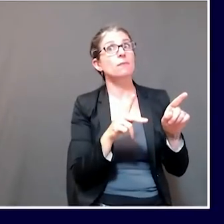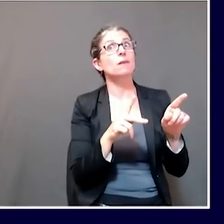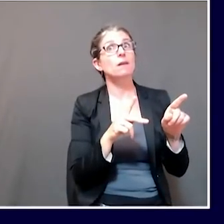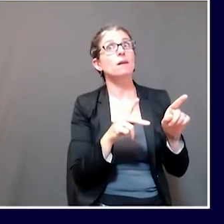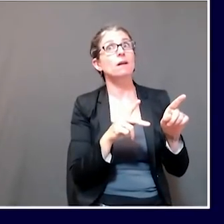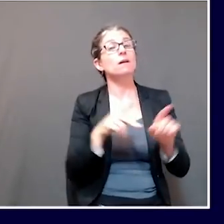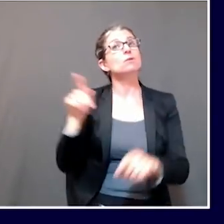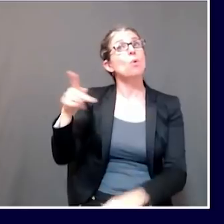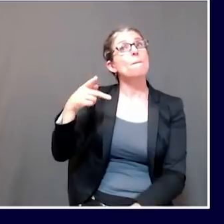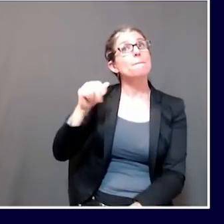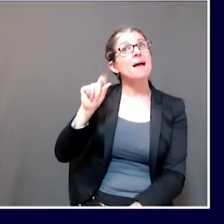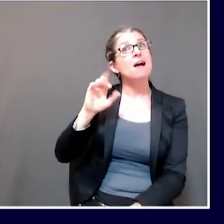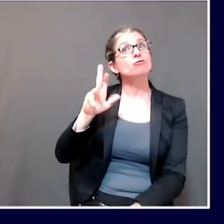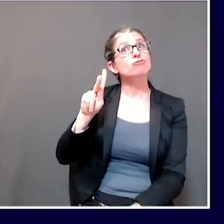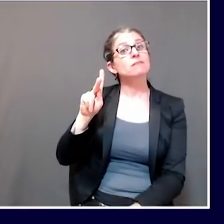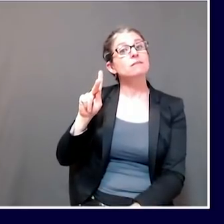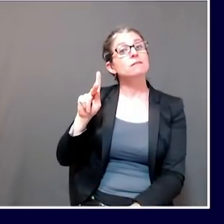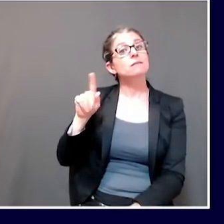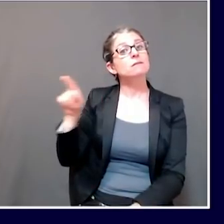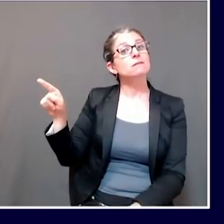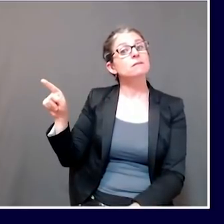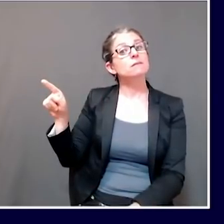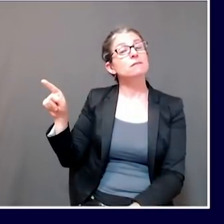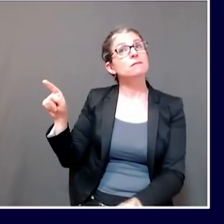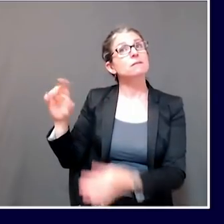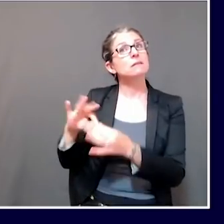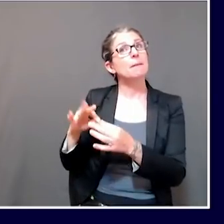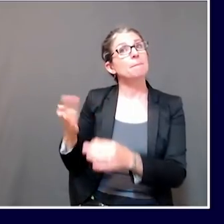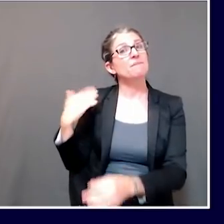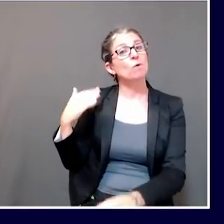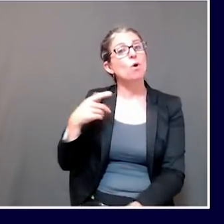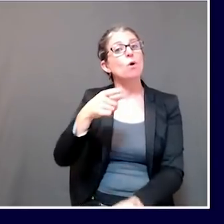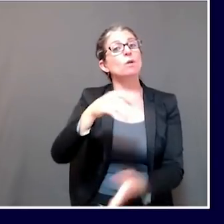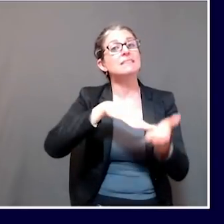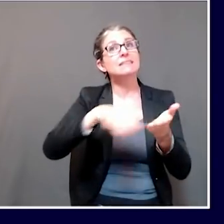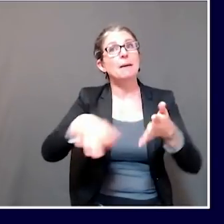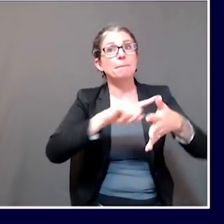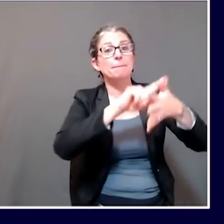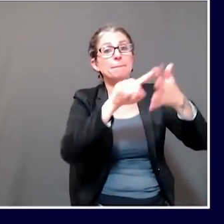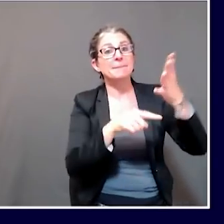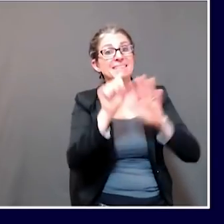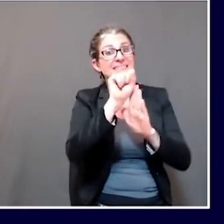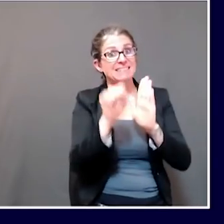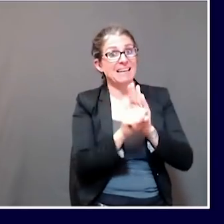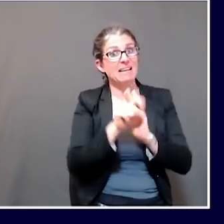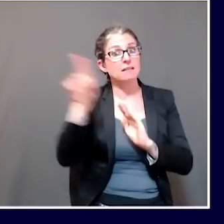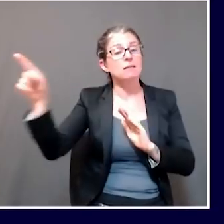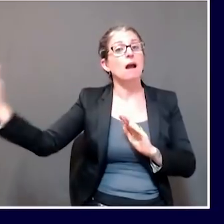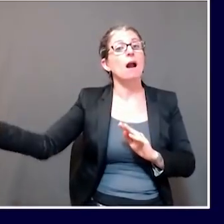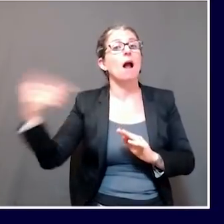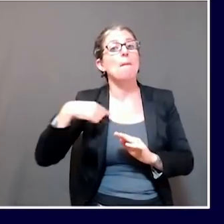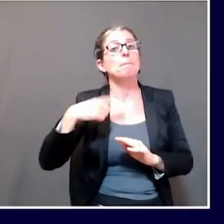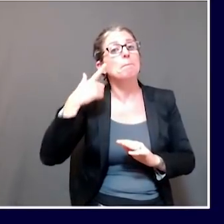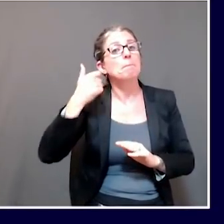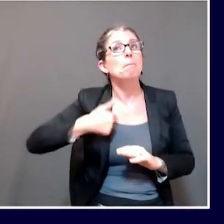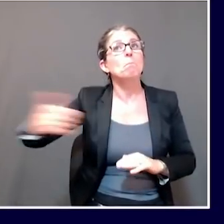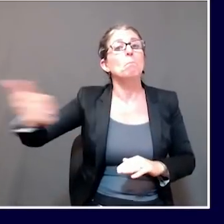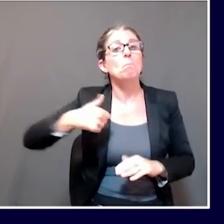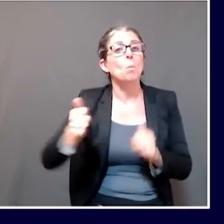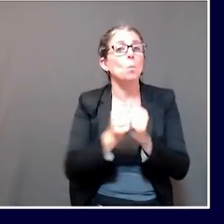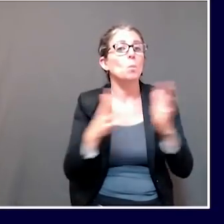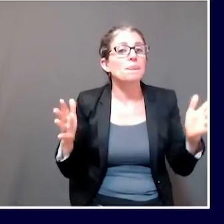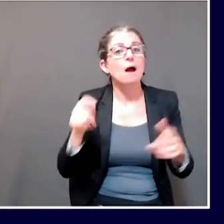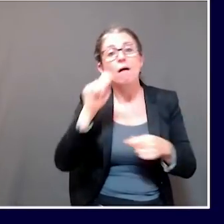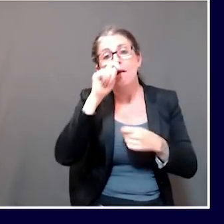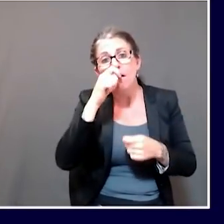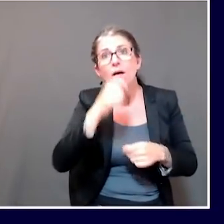not guaranteed a spot on the list. So what exactly would one of the exempted states have to do, or what numbers might they have to hit